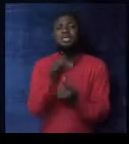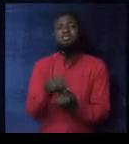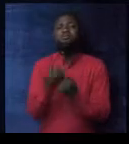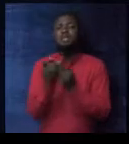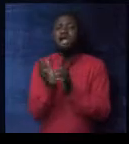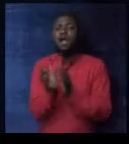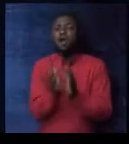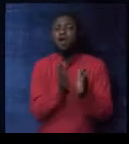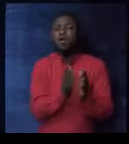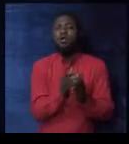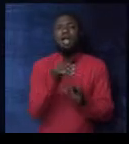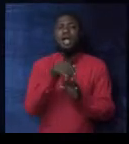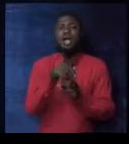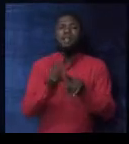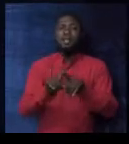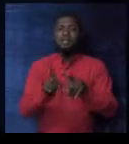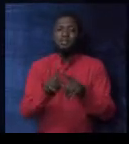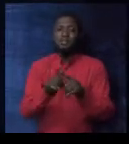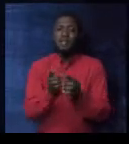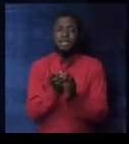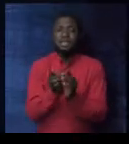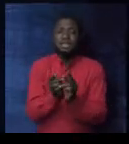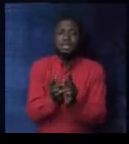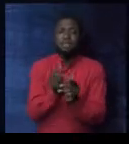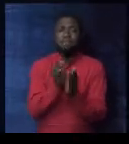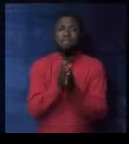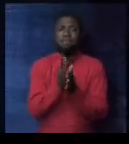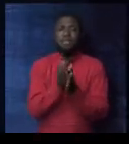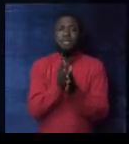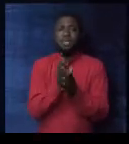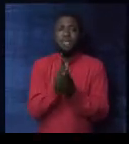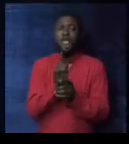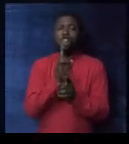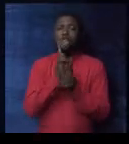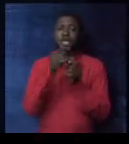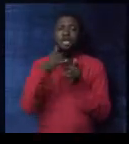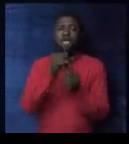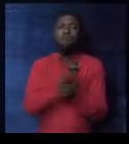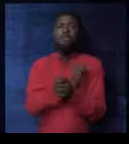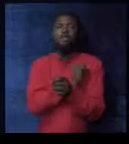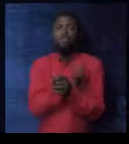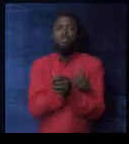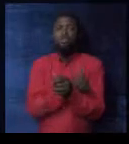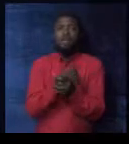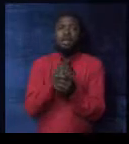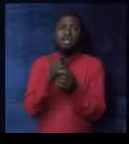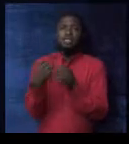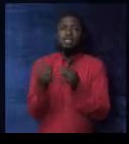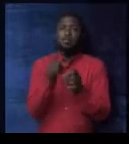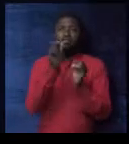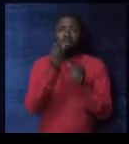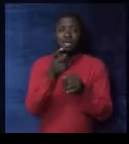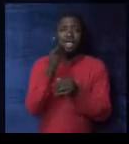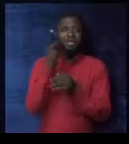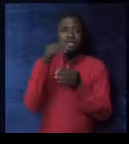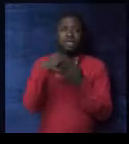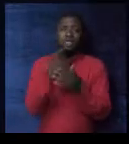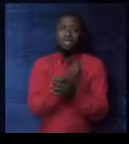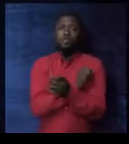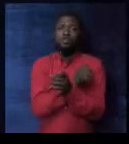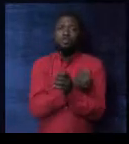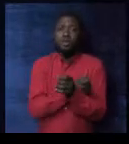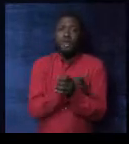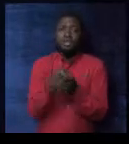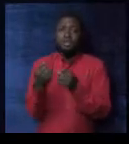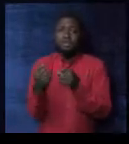special order and at different speed. Still talking about solar system, you can see in the